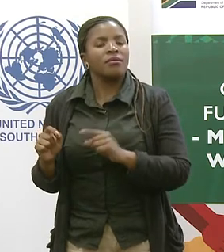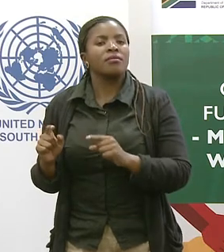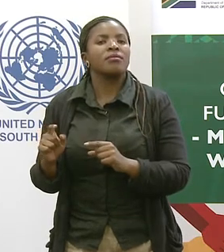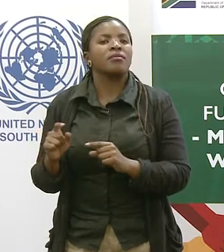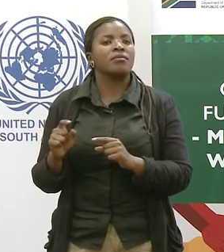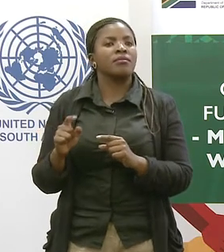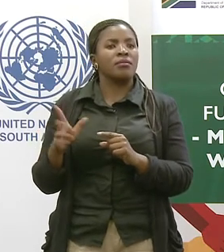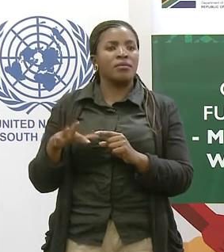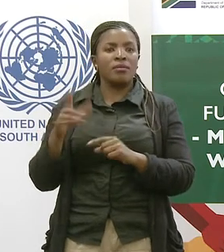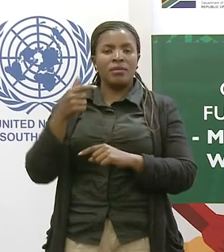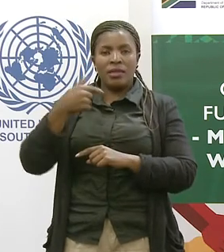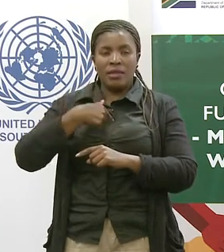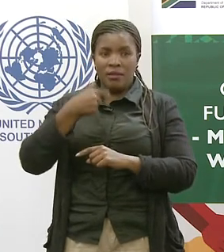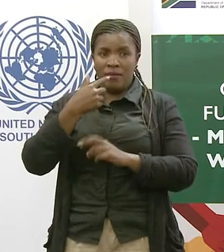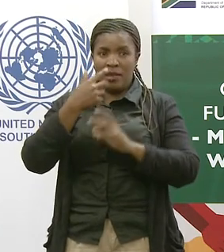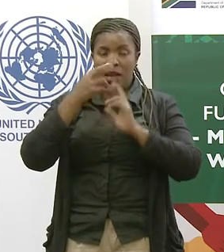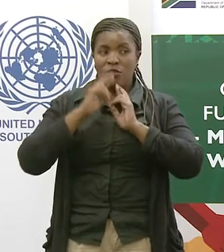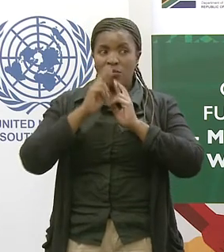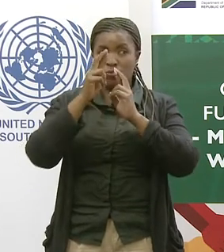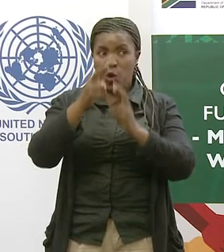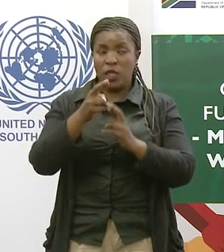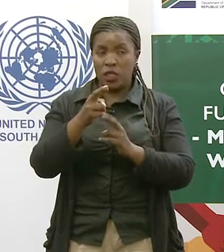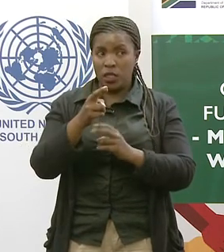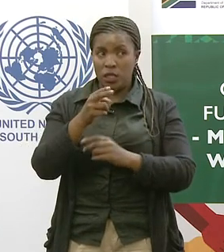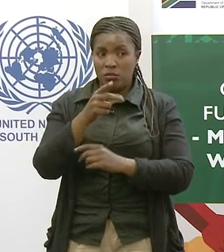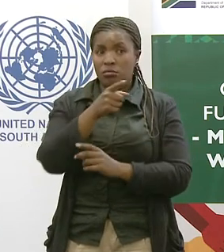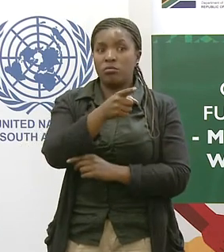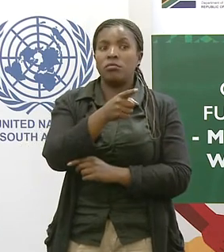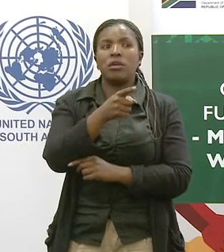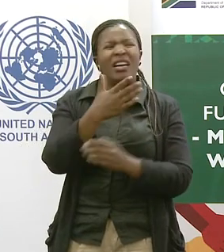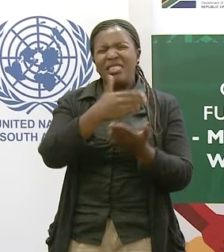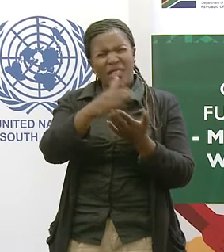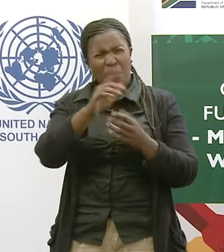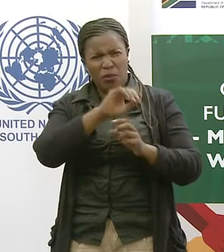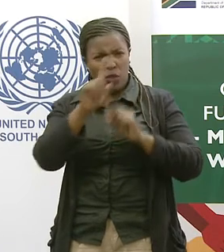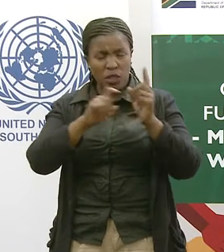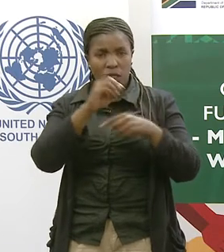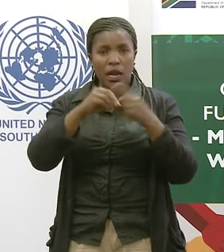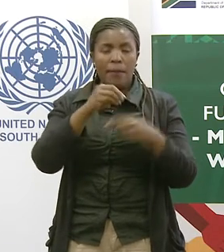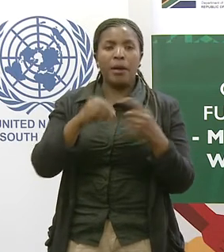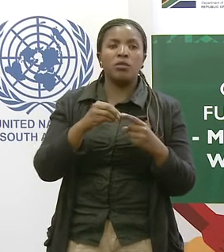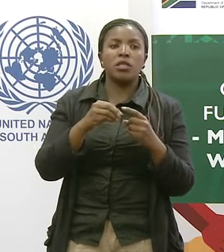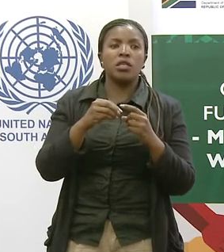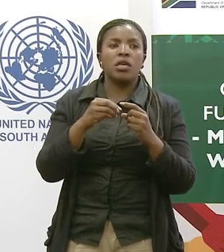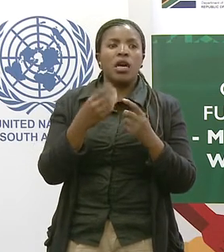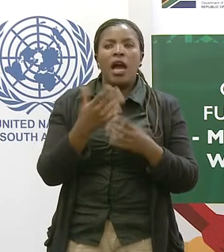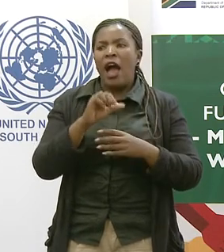So let me respond to some of the questions around this notion of